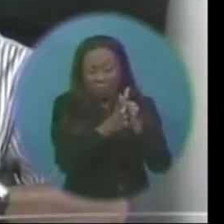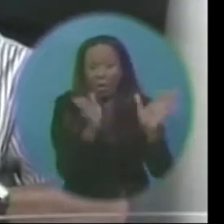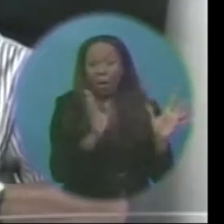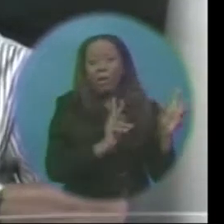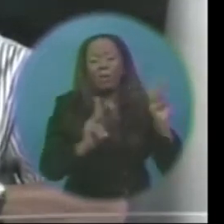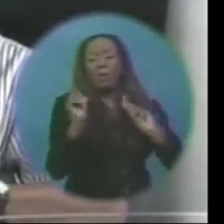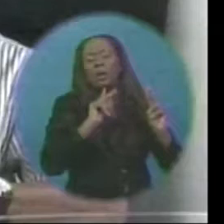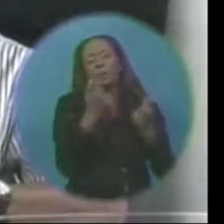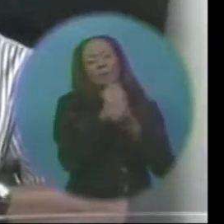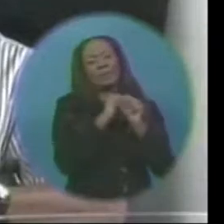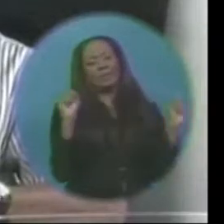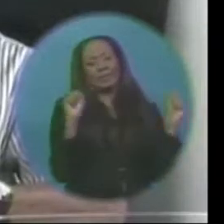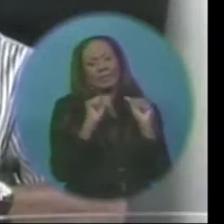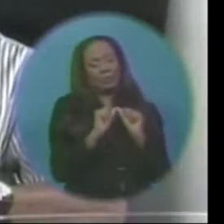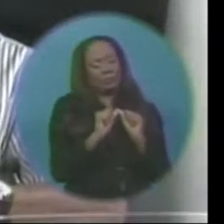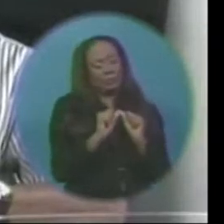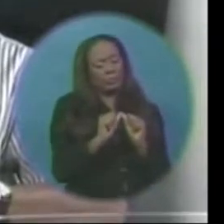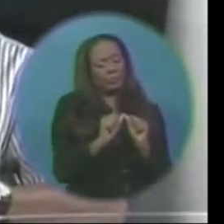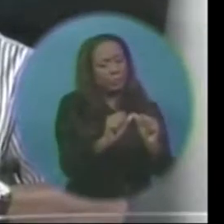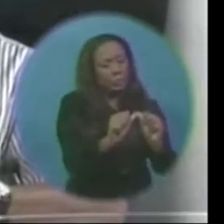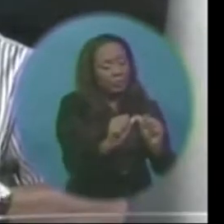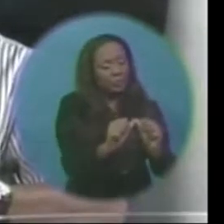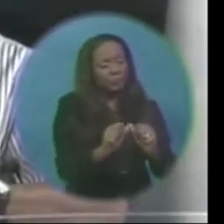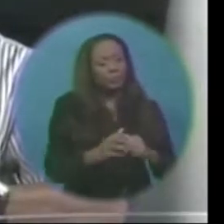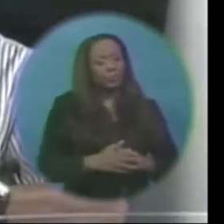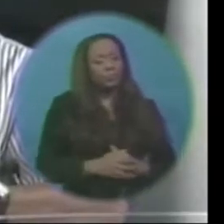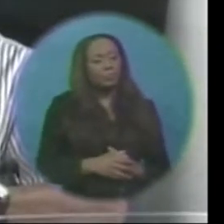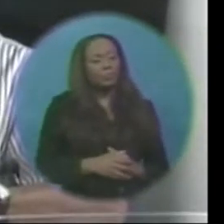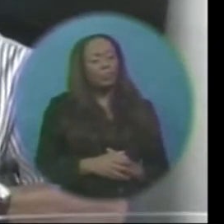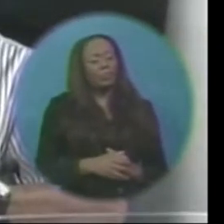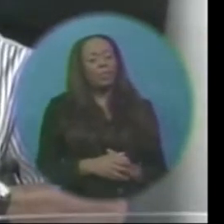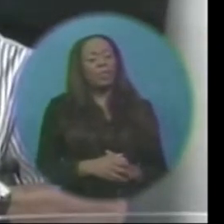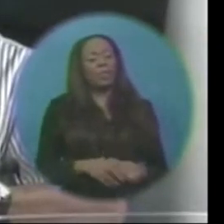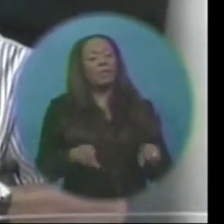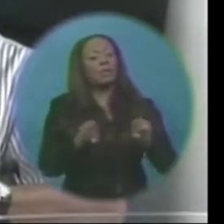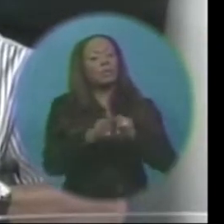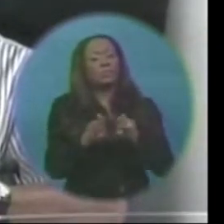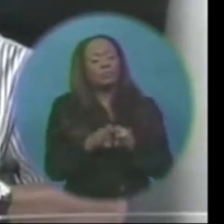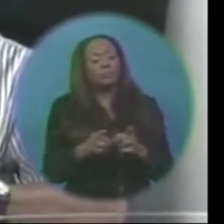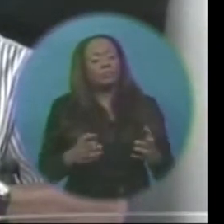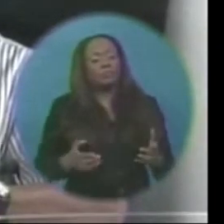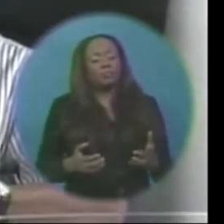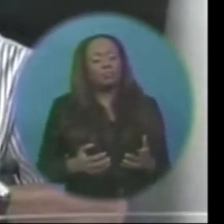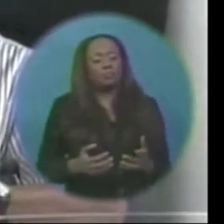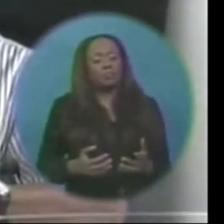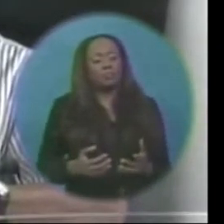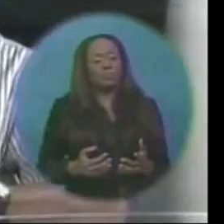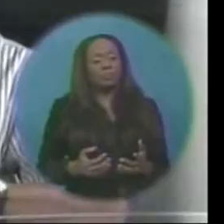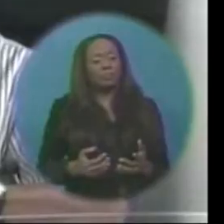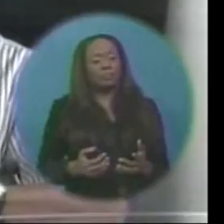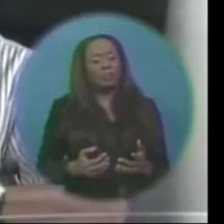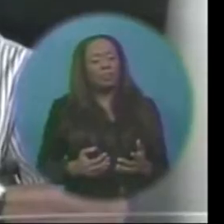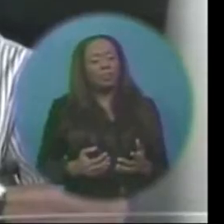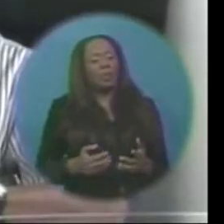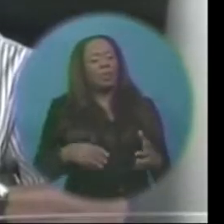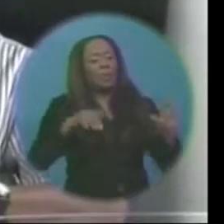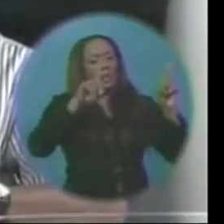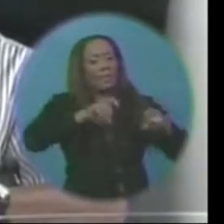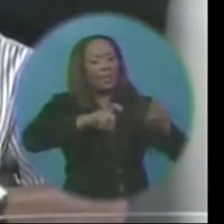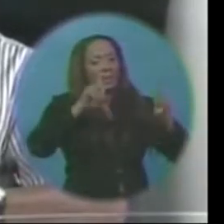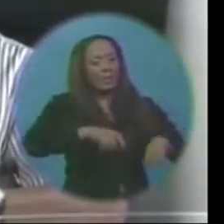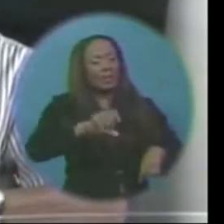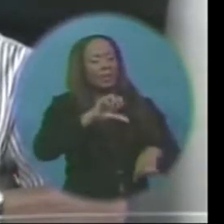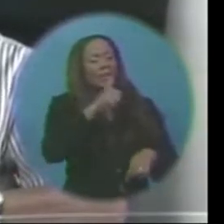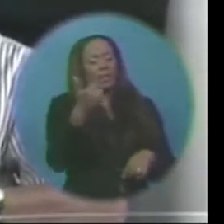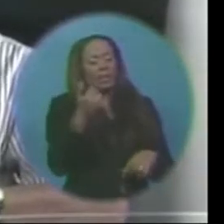safe. In addition, we are starting again our testing of the nearshore water supply. So